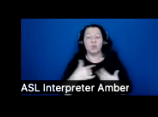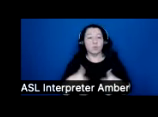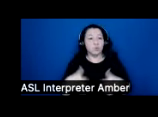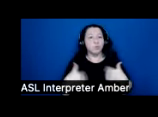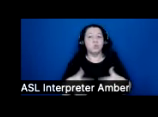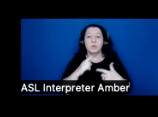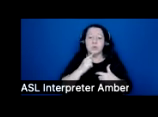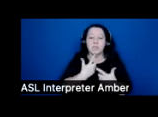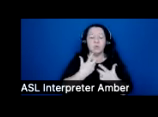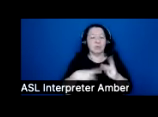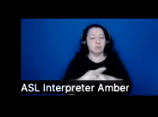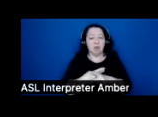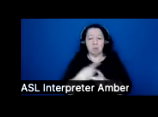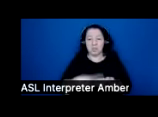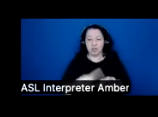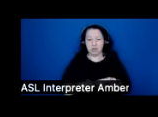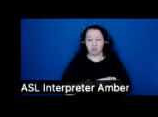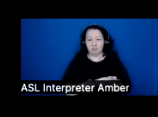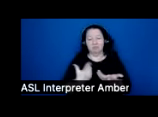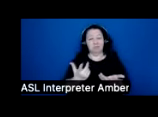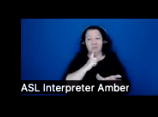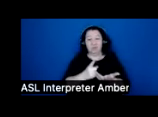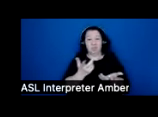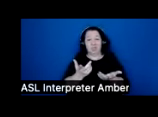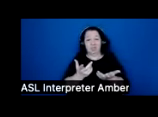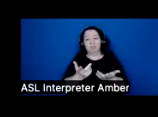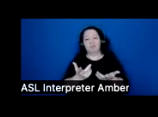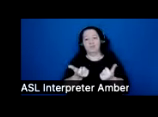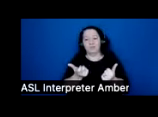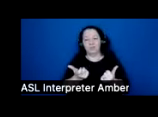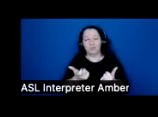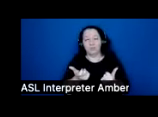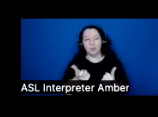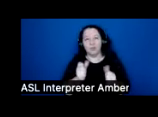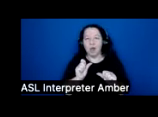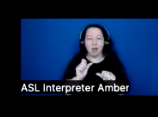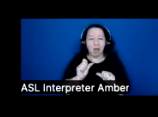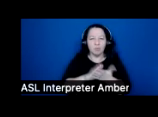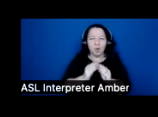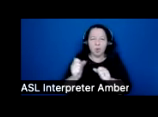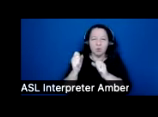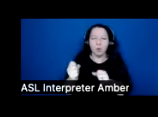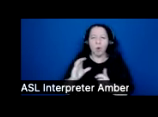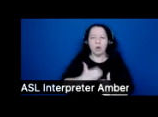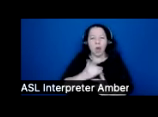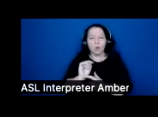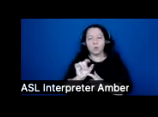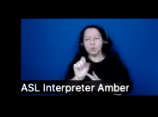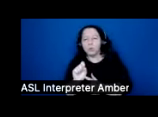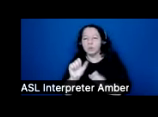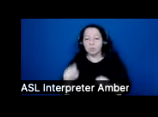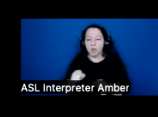are talking about to better our, to strengthen our tools, to help other people, help